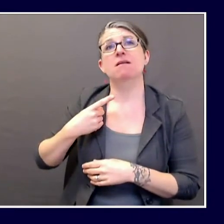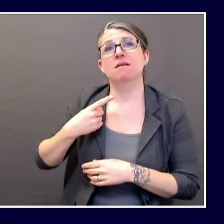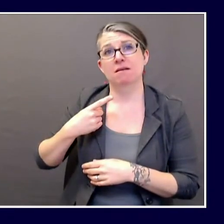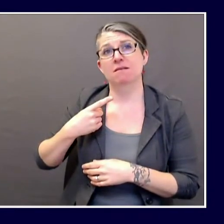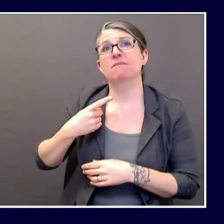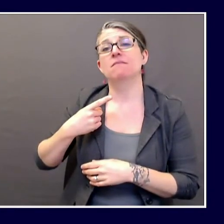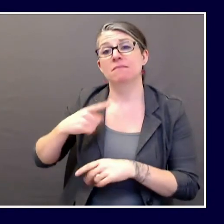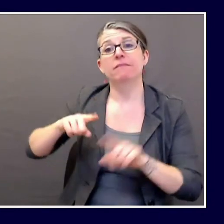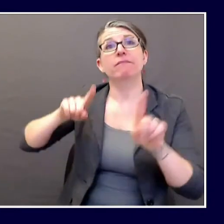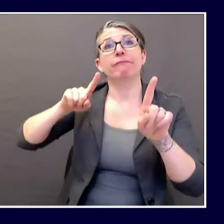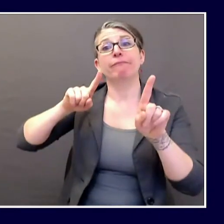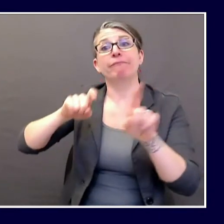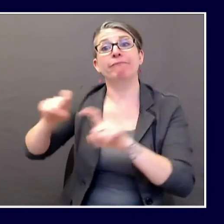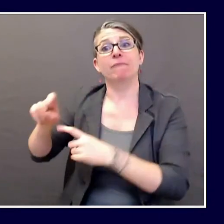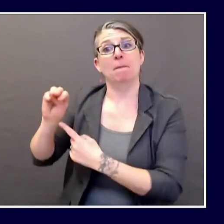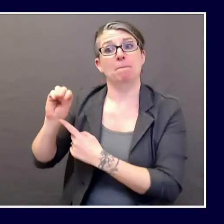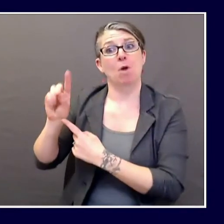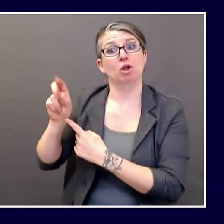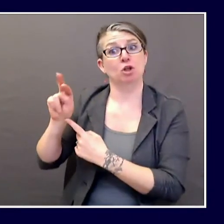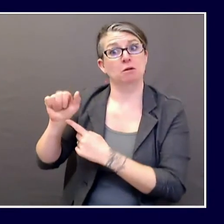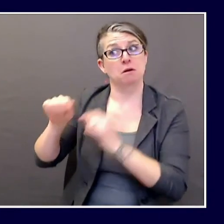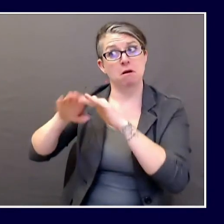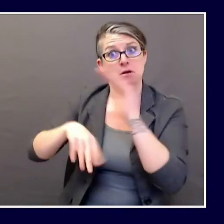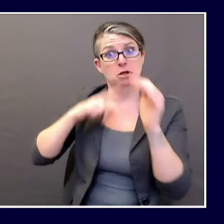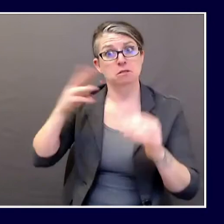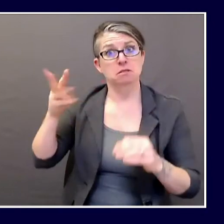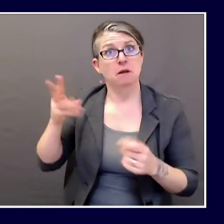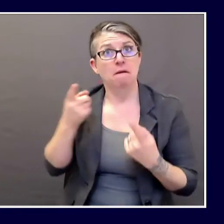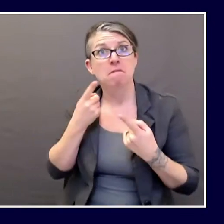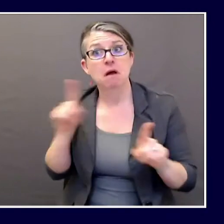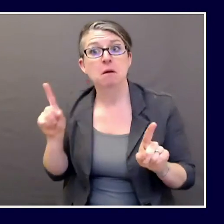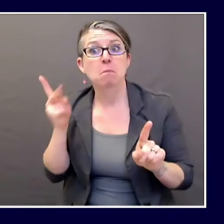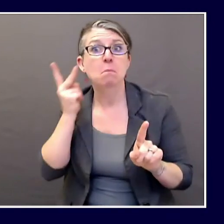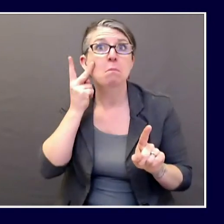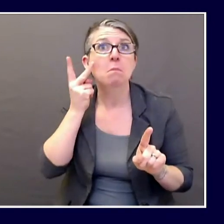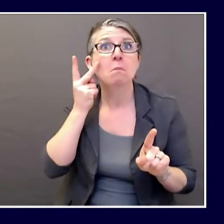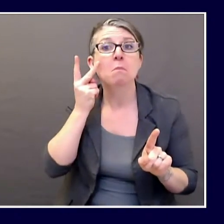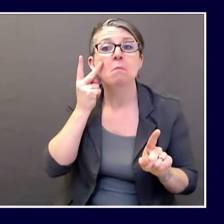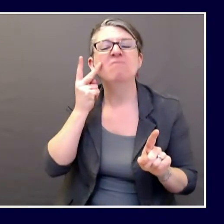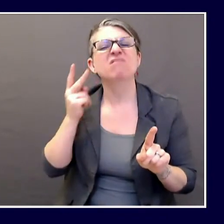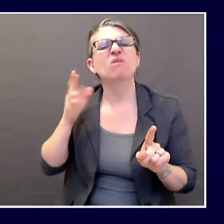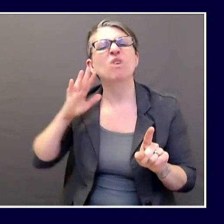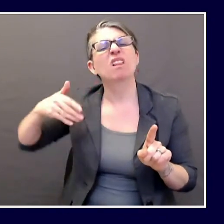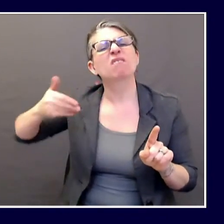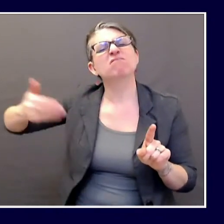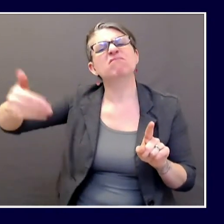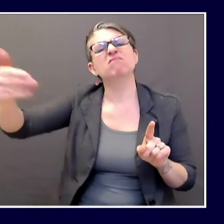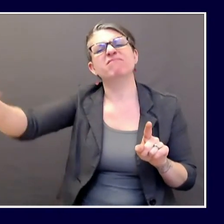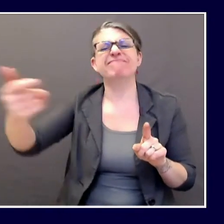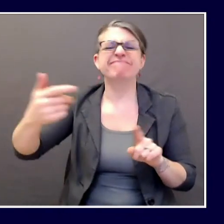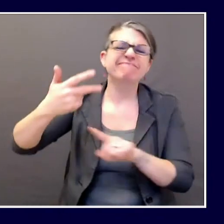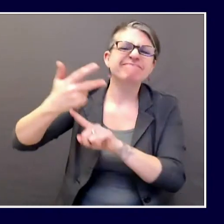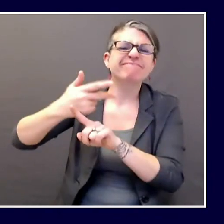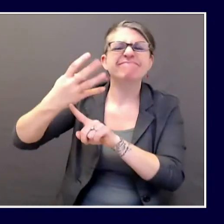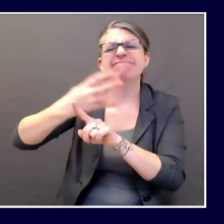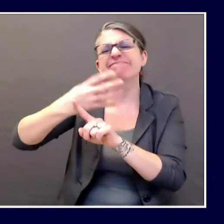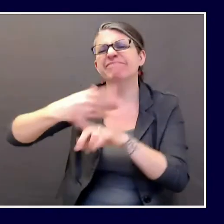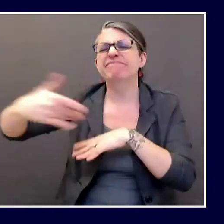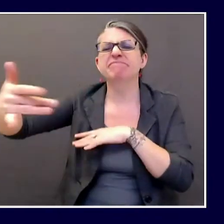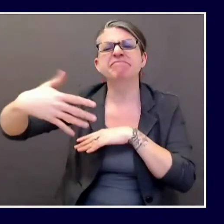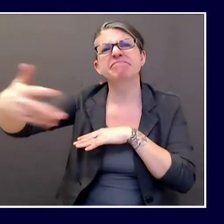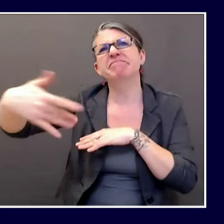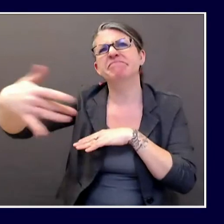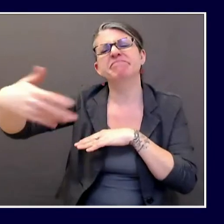adults. The latest that I've been briefed on by the US CDC is that the results from the trials for either the Pfizer or Moderna